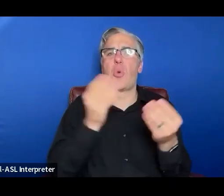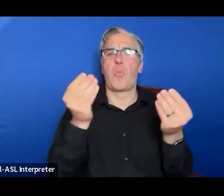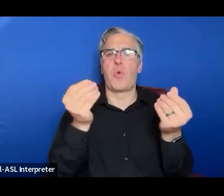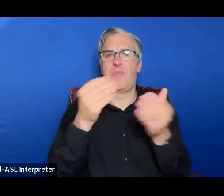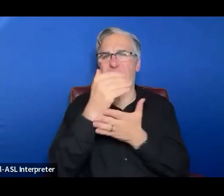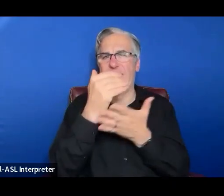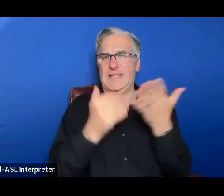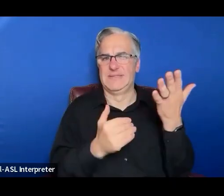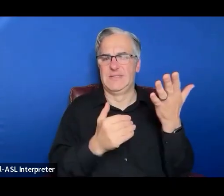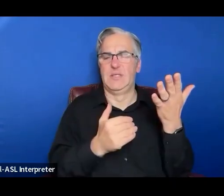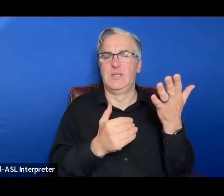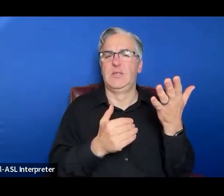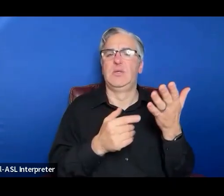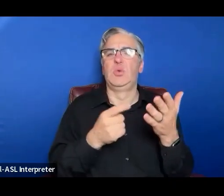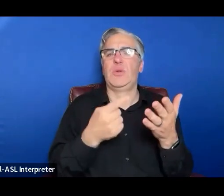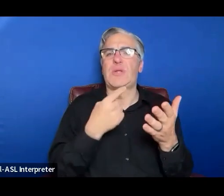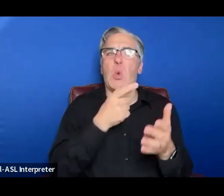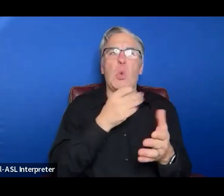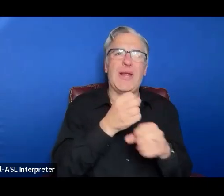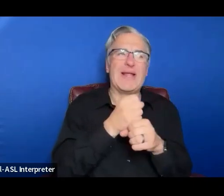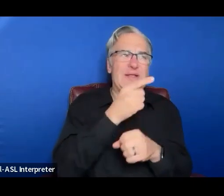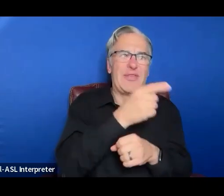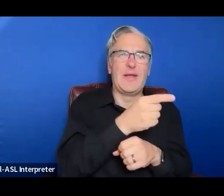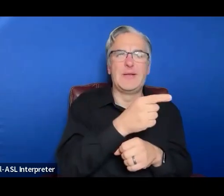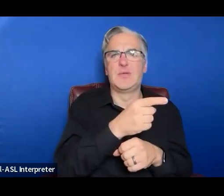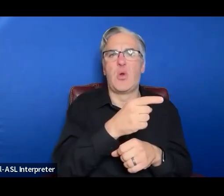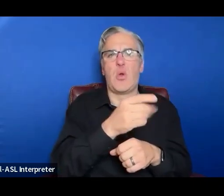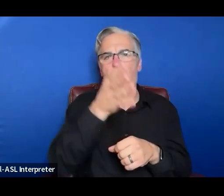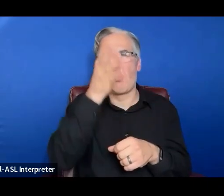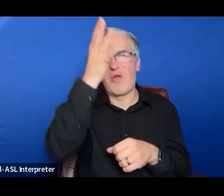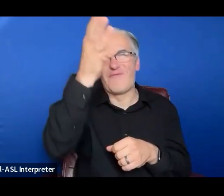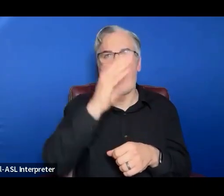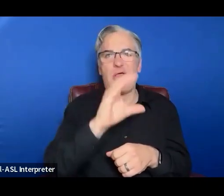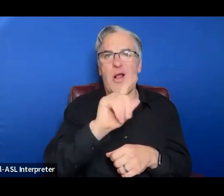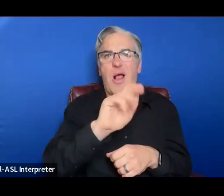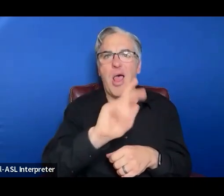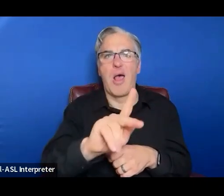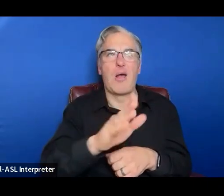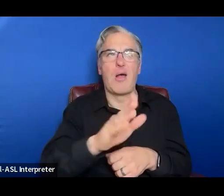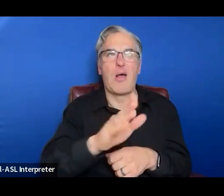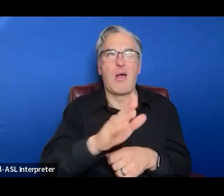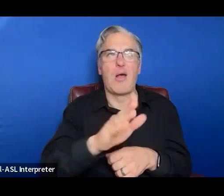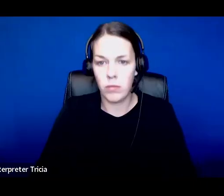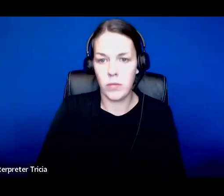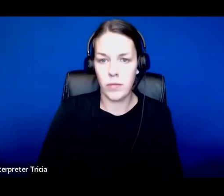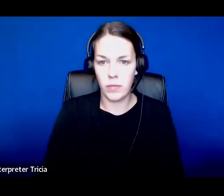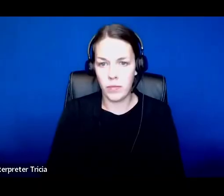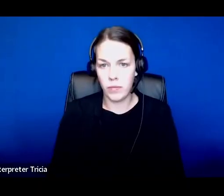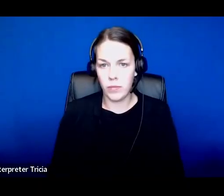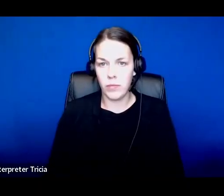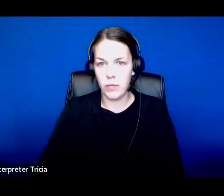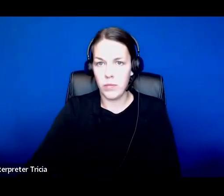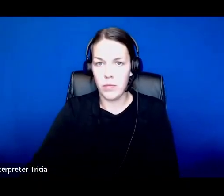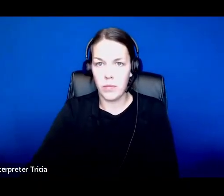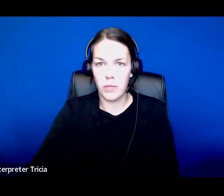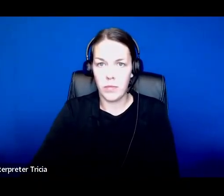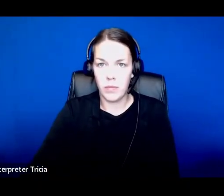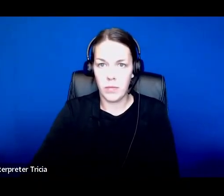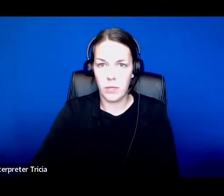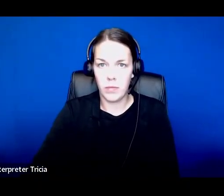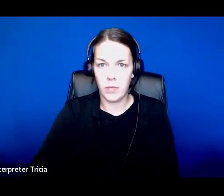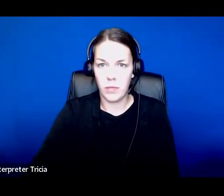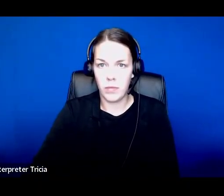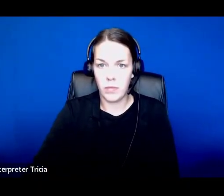the thing where you can say who gets the grandfather clock, who gets the dishes, whatever the tangible